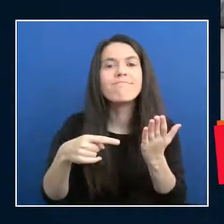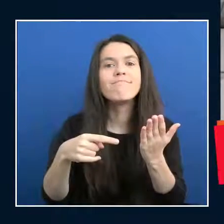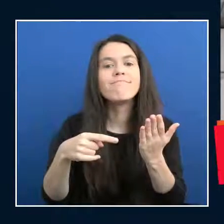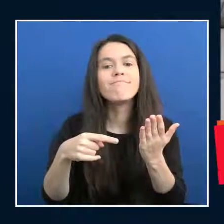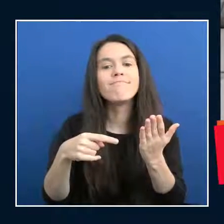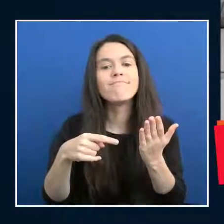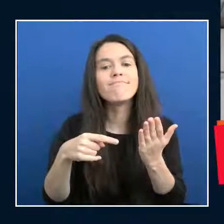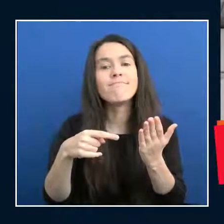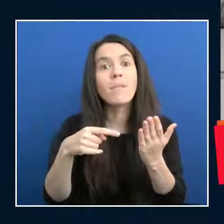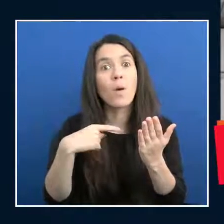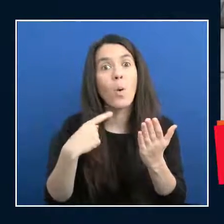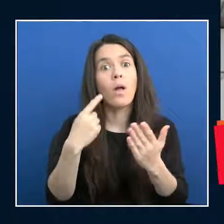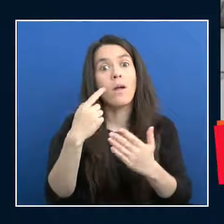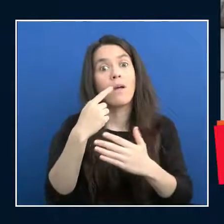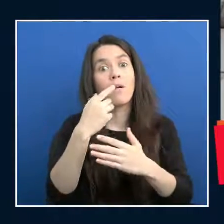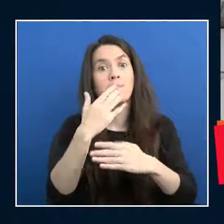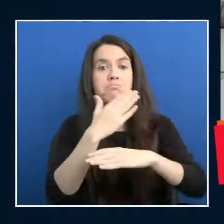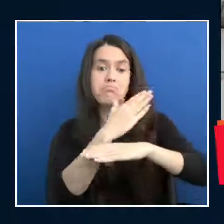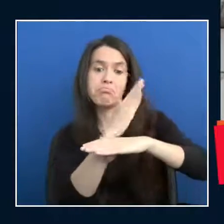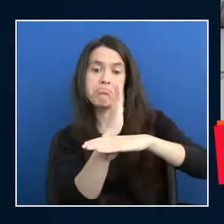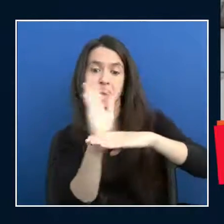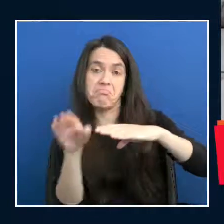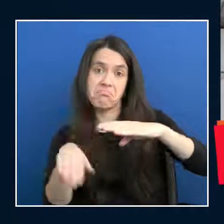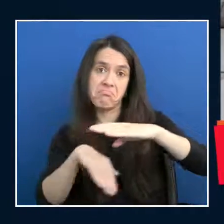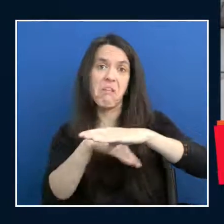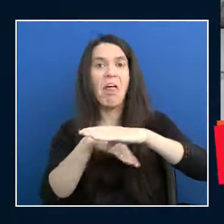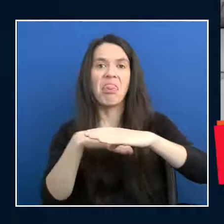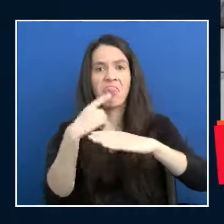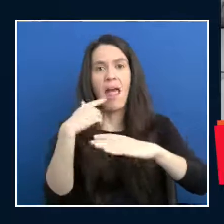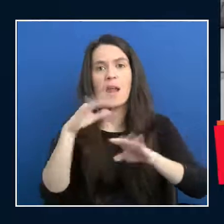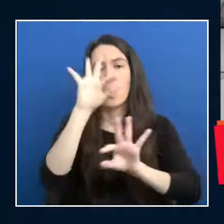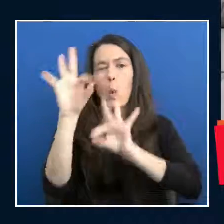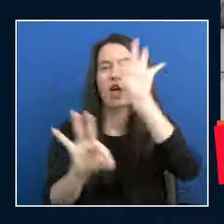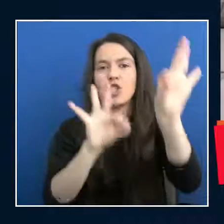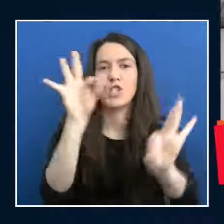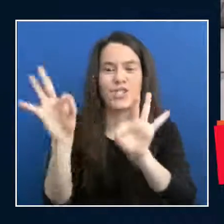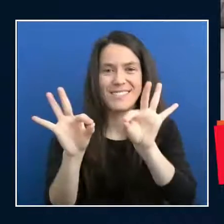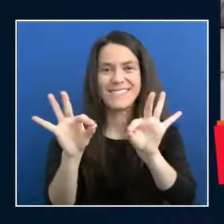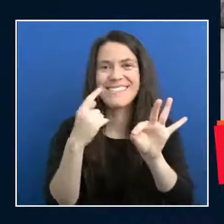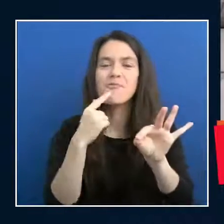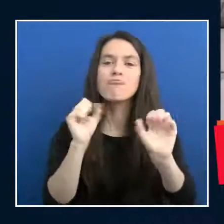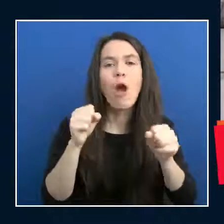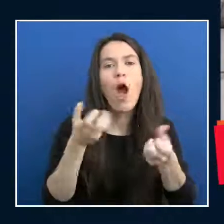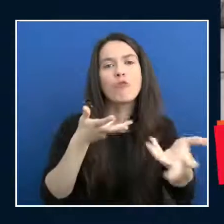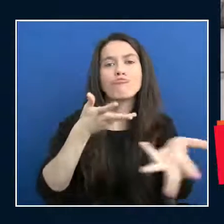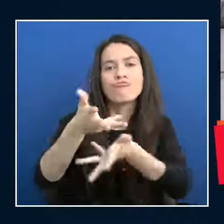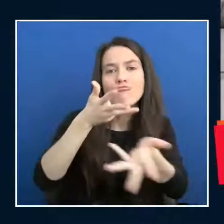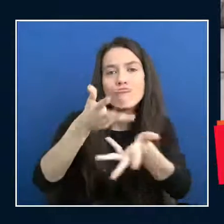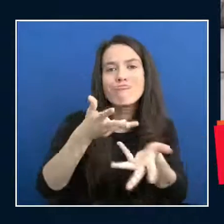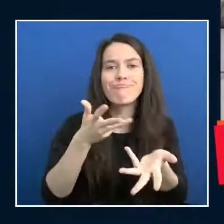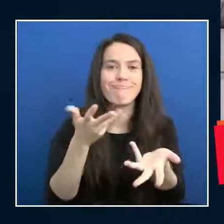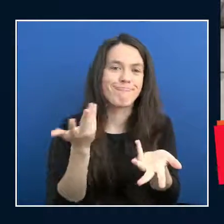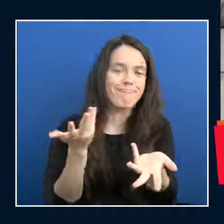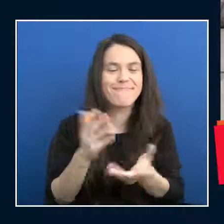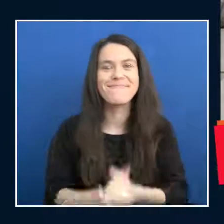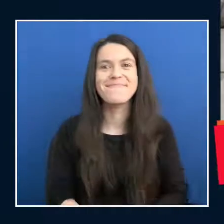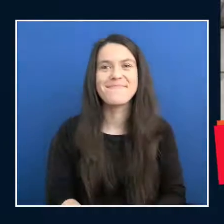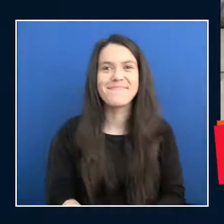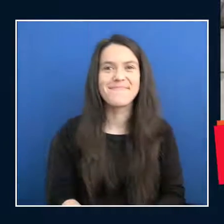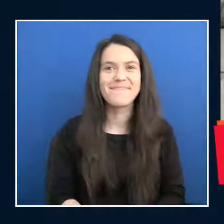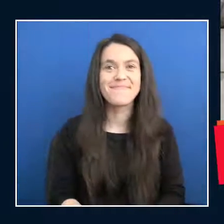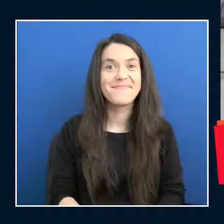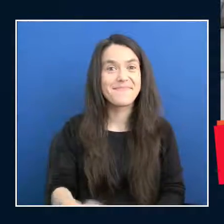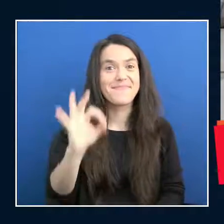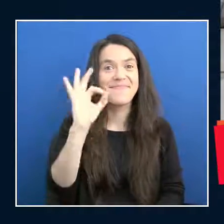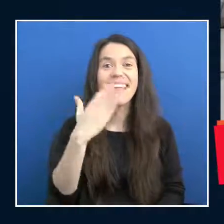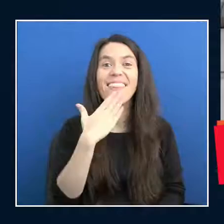the end, we'll stop and I'll give you any questions that the audience has asked and we can have a little chat just at the end. Wonderful. Thank you